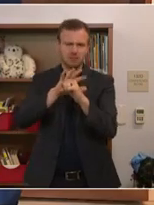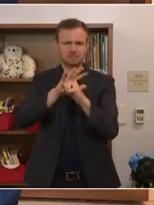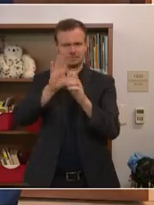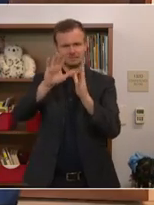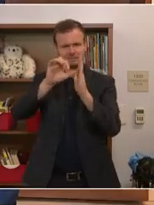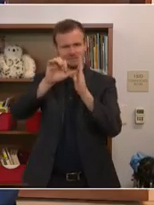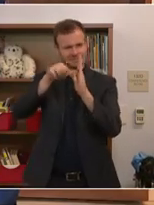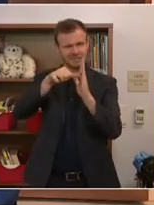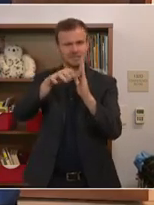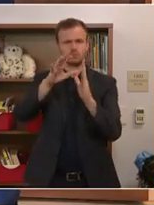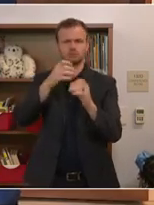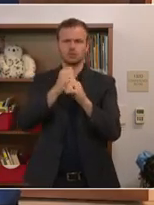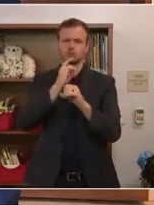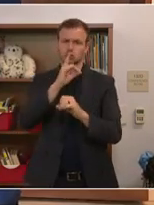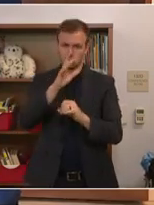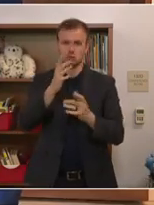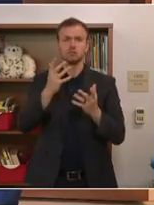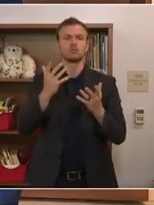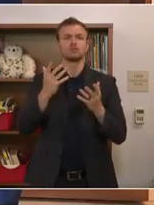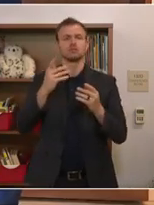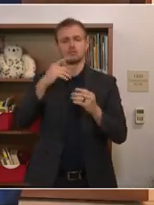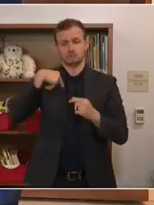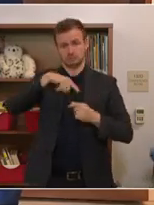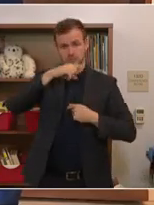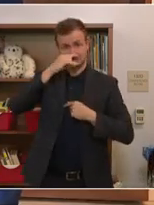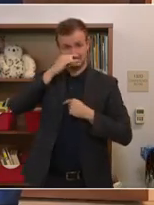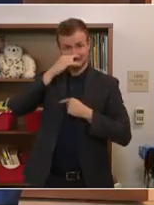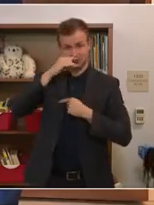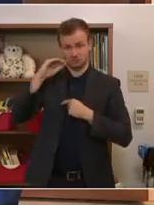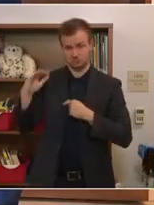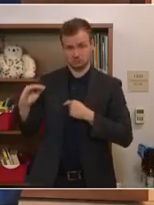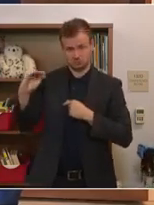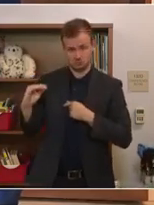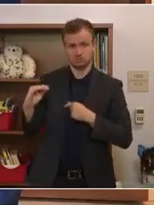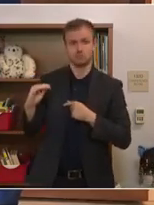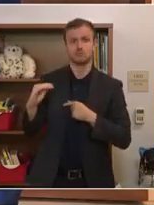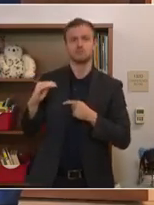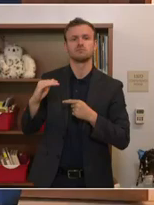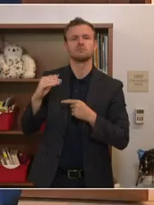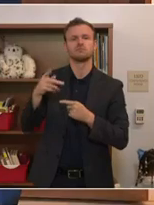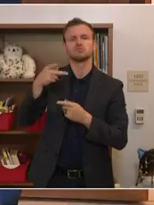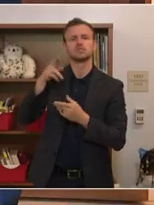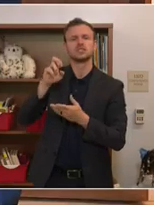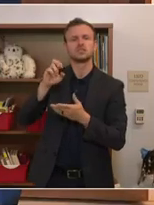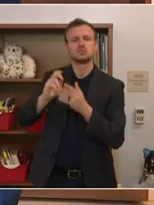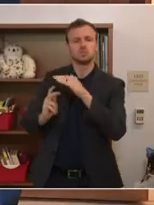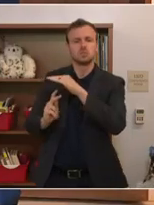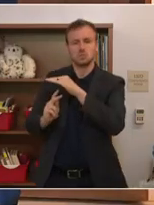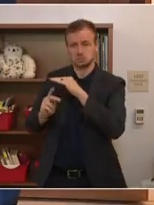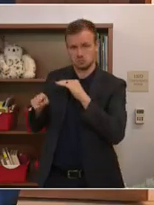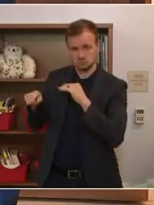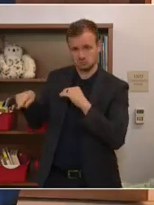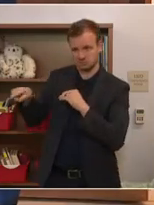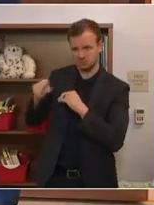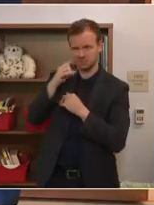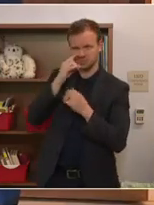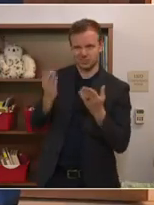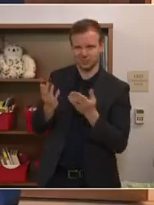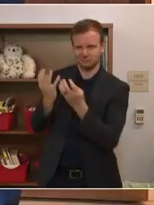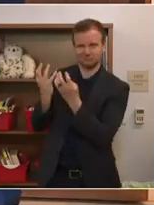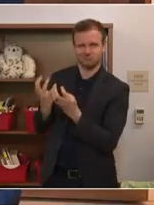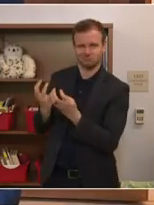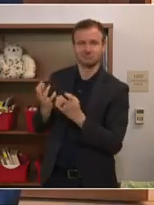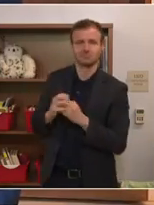to making sure that our littlest learners, I see a pre-K shirt over here, can take advantage of free